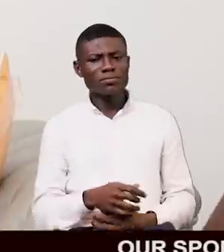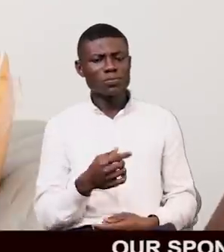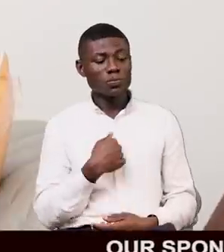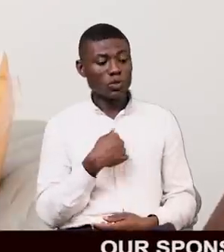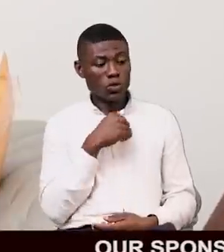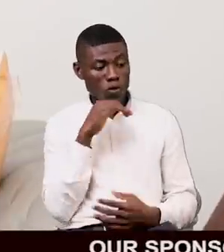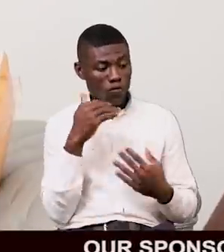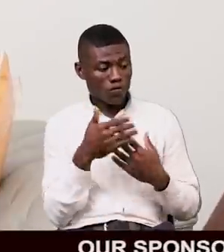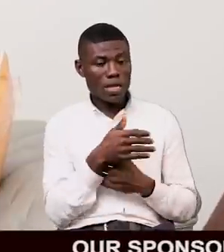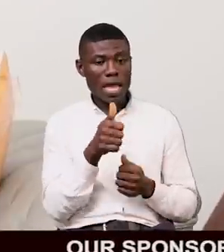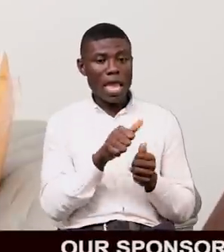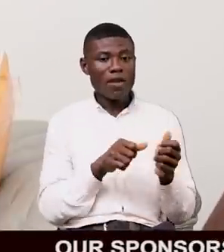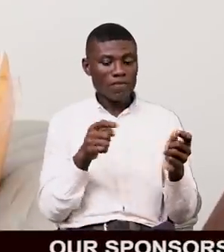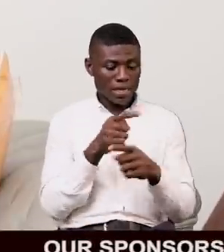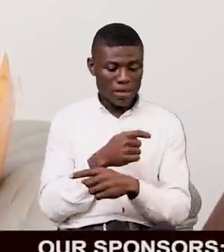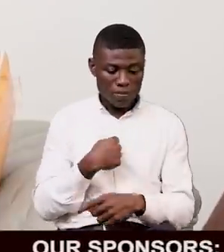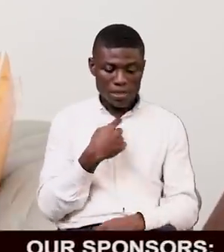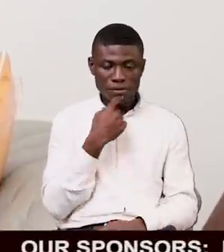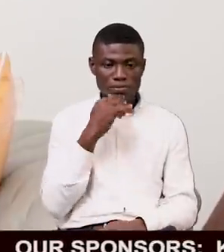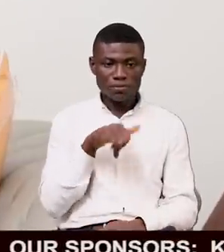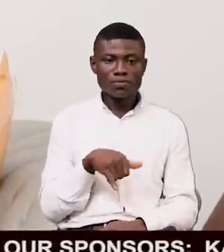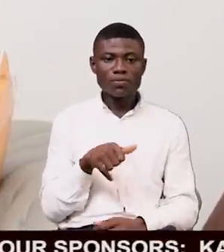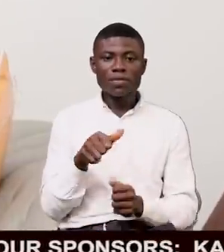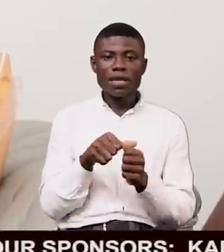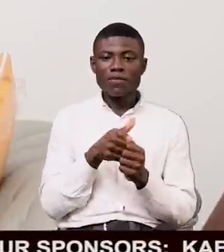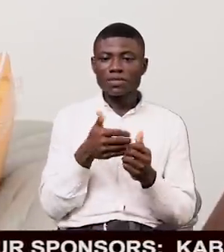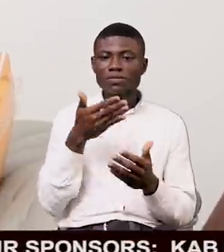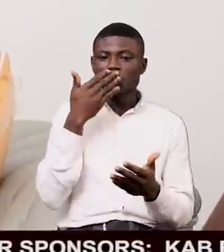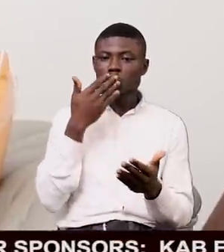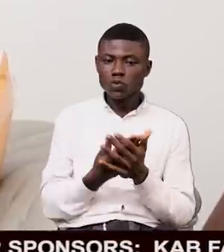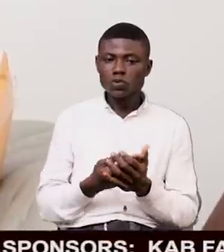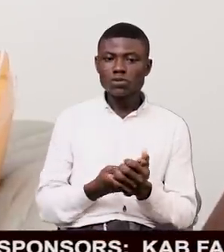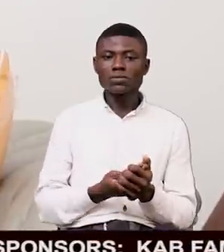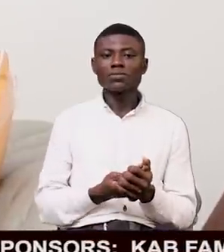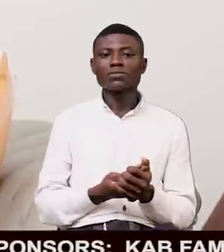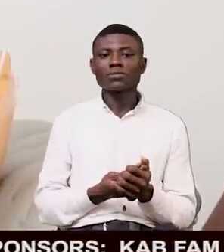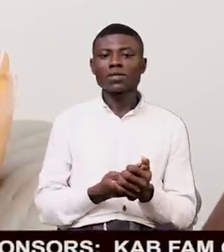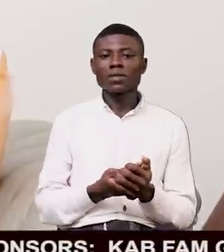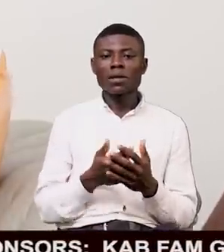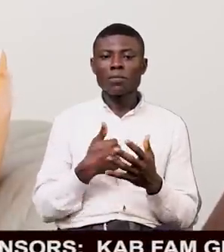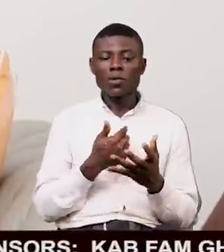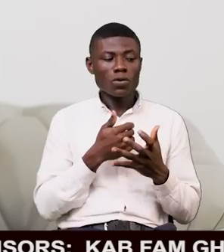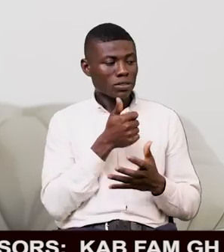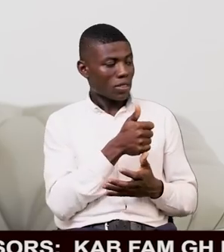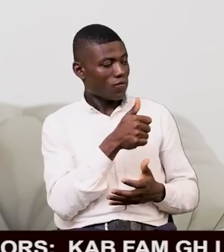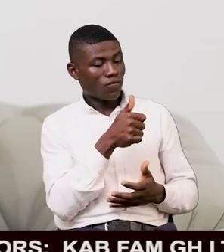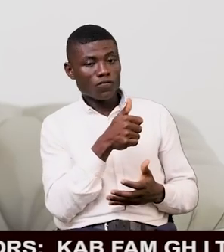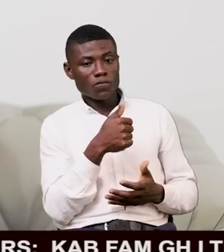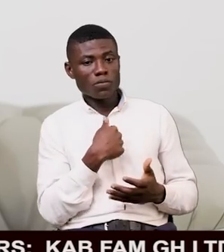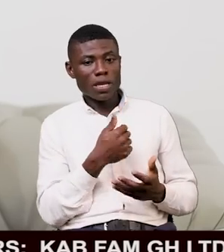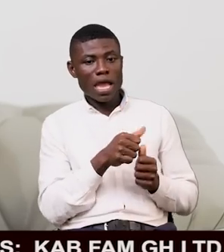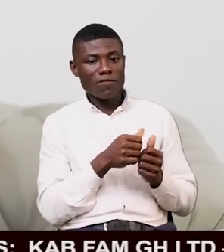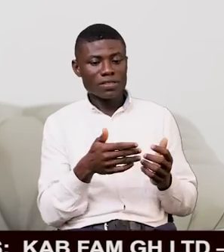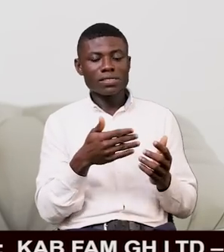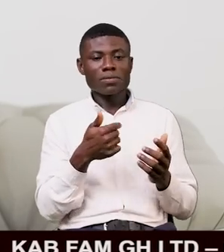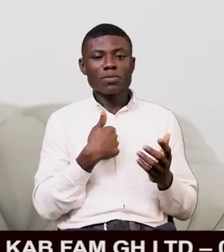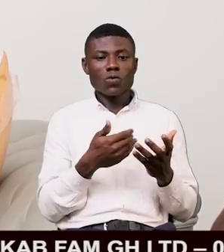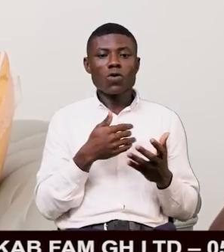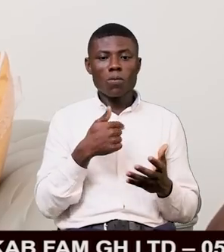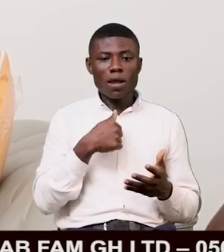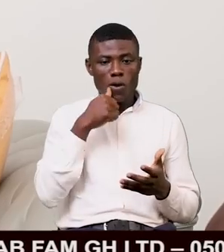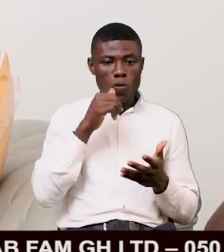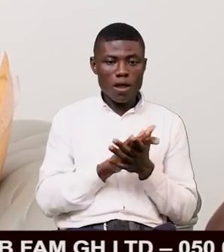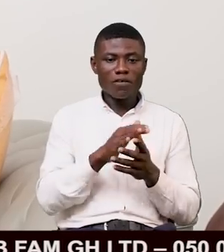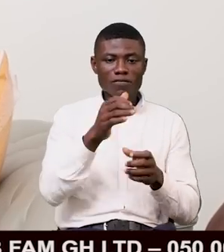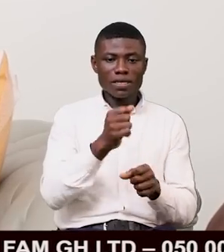Who's Robbie Bissa? Me de papa bia me pese ni saka. Wo yire papa ni yamran aside. Me